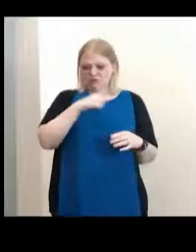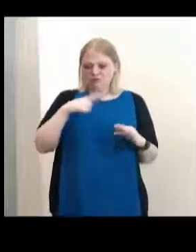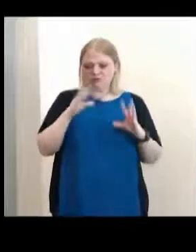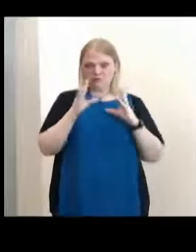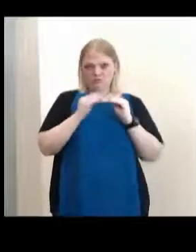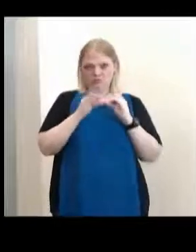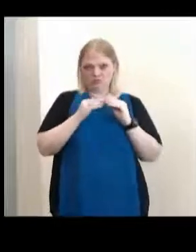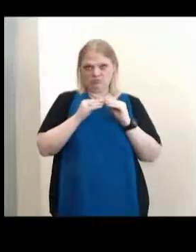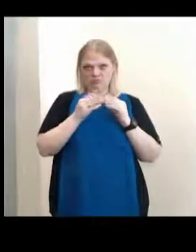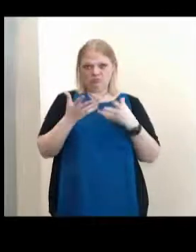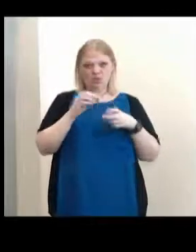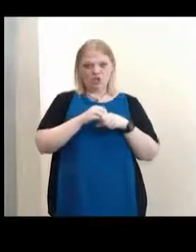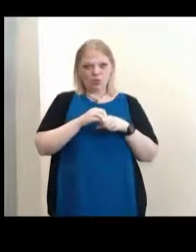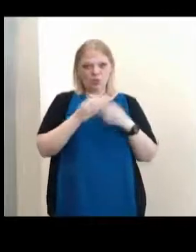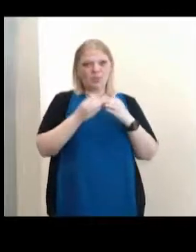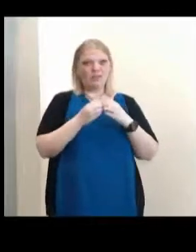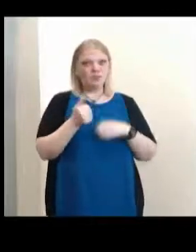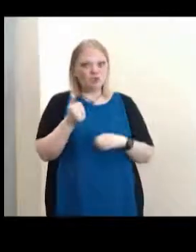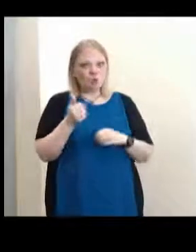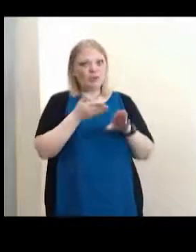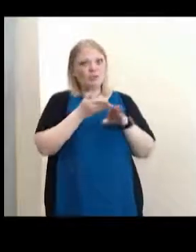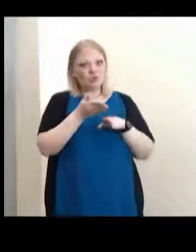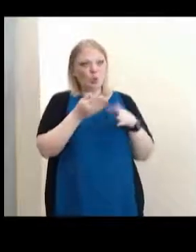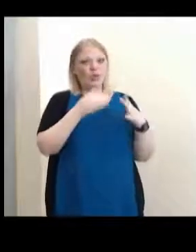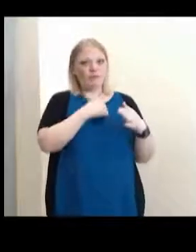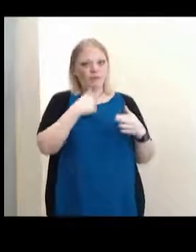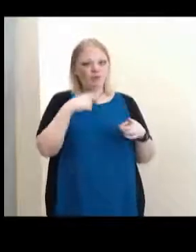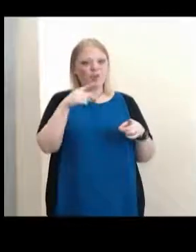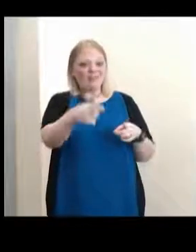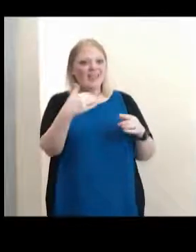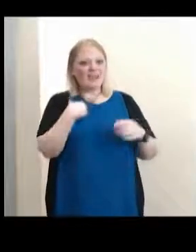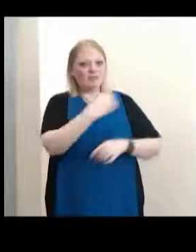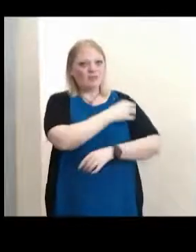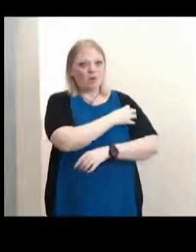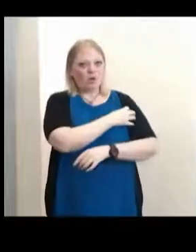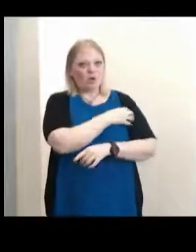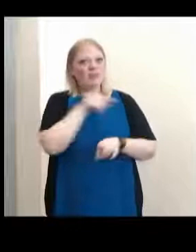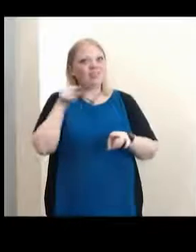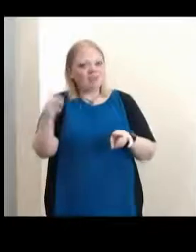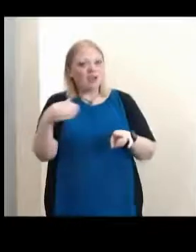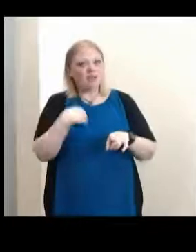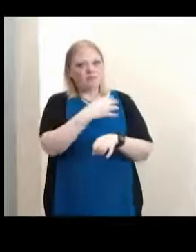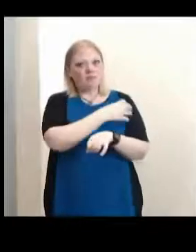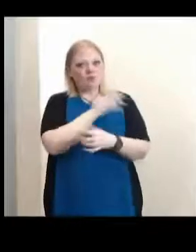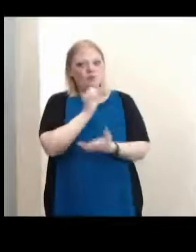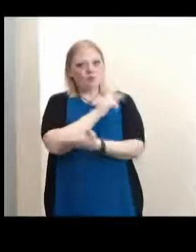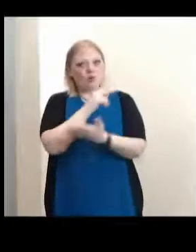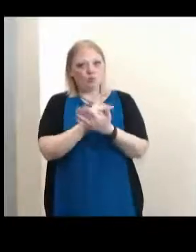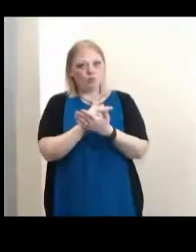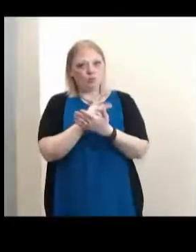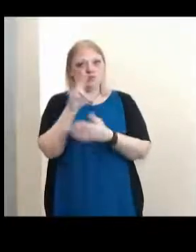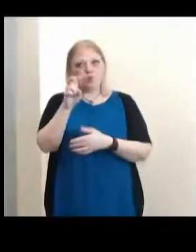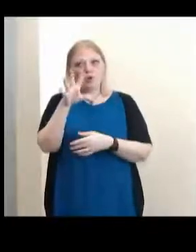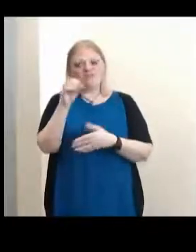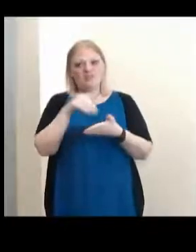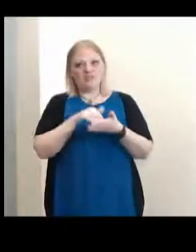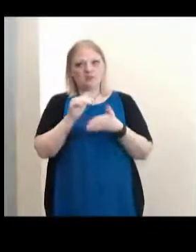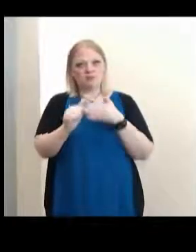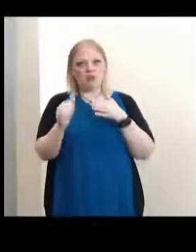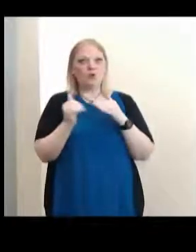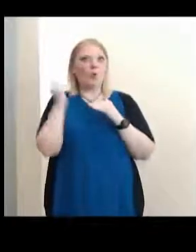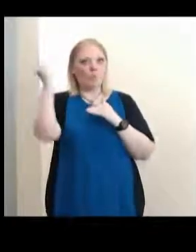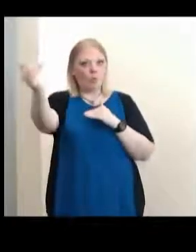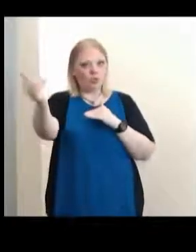legislators, including majority members, noted they have the power. They have the power of the purse to approve $250,000 or